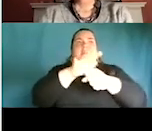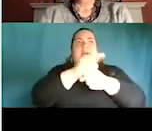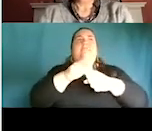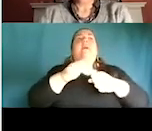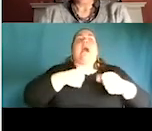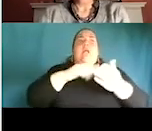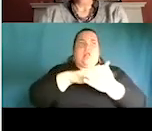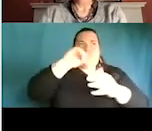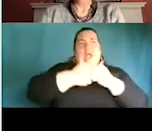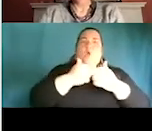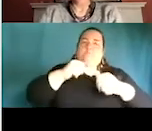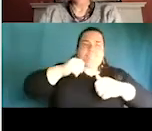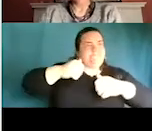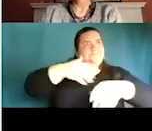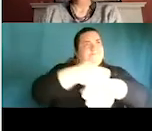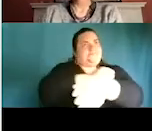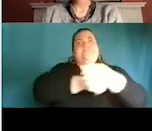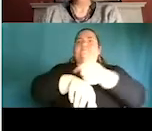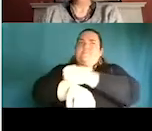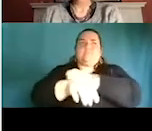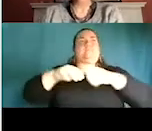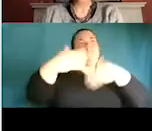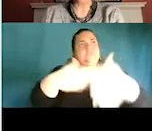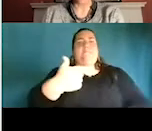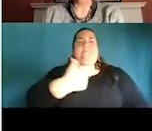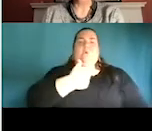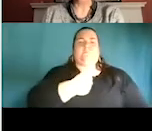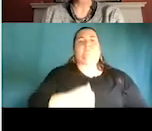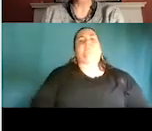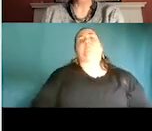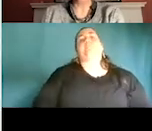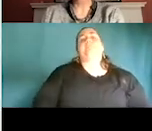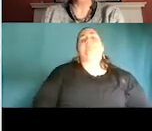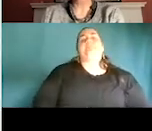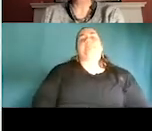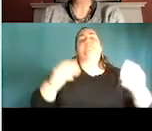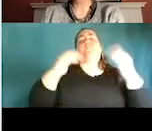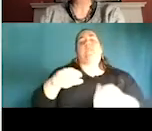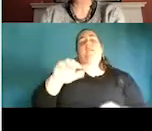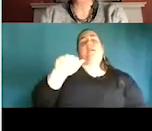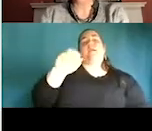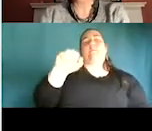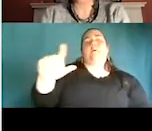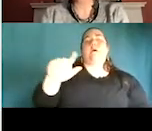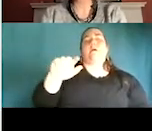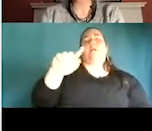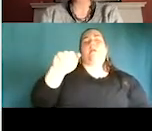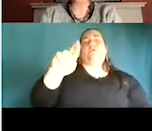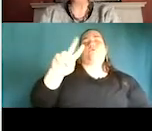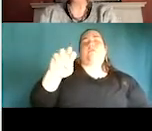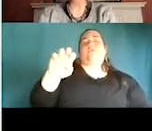In Amal Trivedi's one-to-one work, some evidence of his impact is the fact that his doctoral mentees have